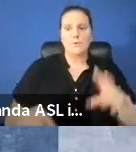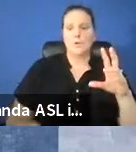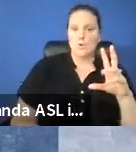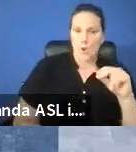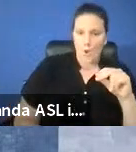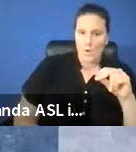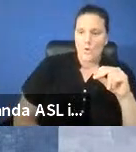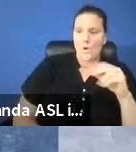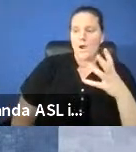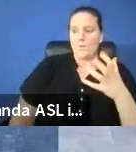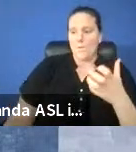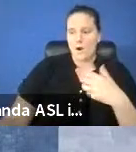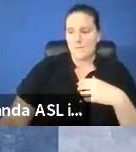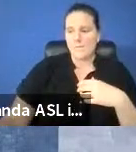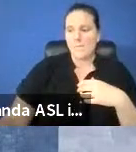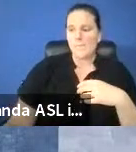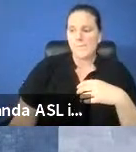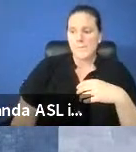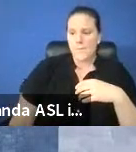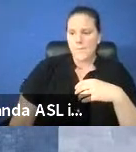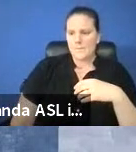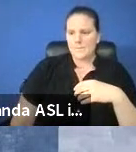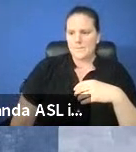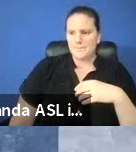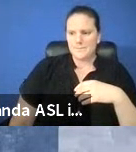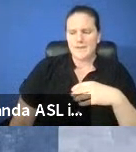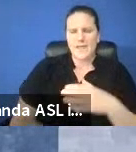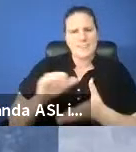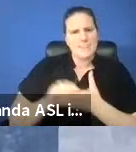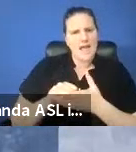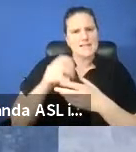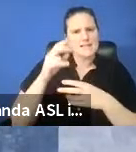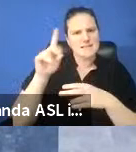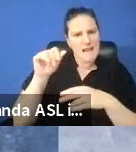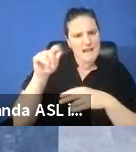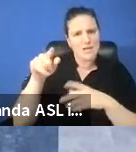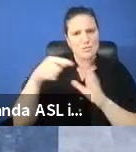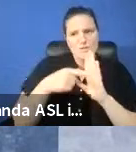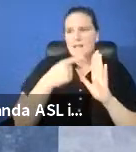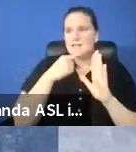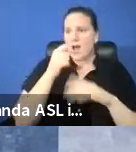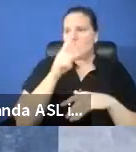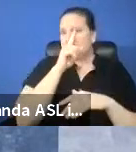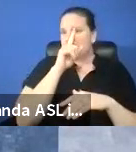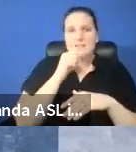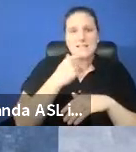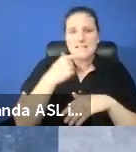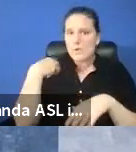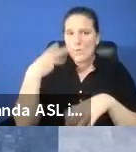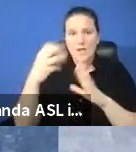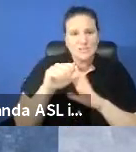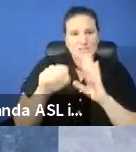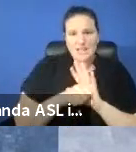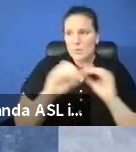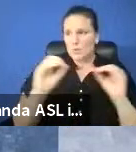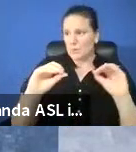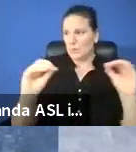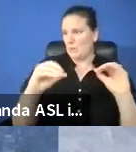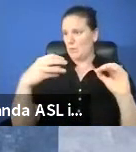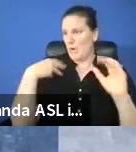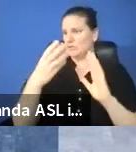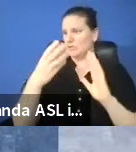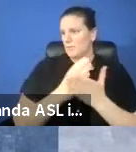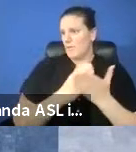actually, because on the data that you're showing us, it doesn't call out Washington State at all, any part of Washington